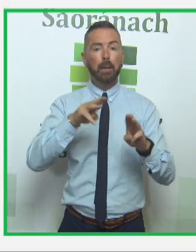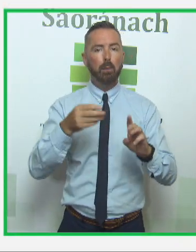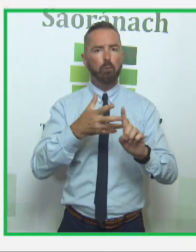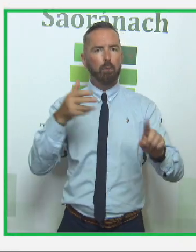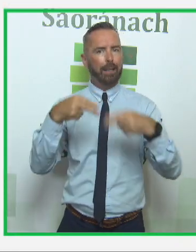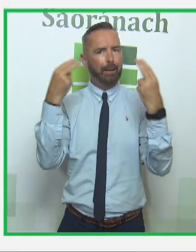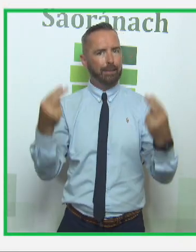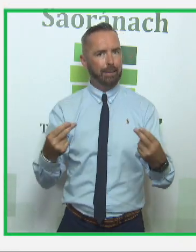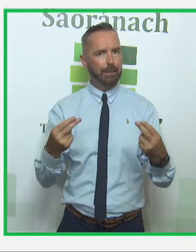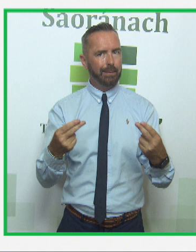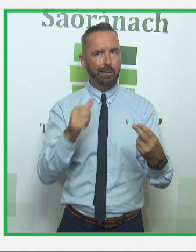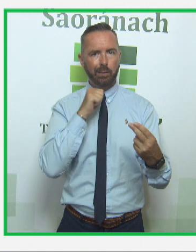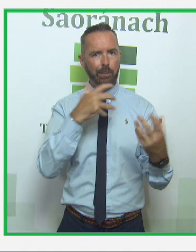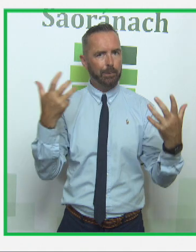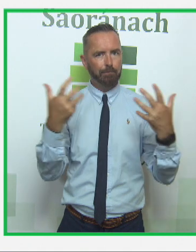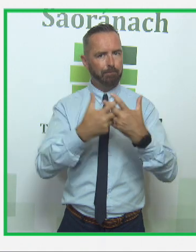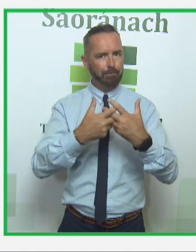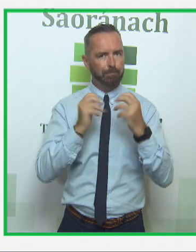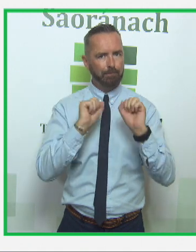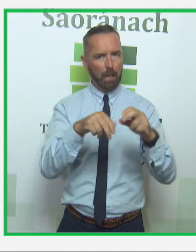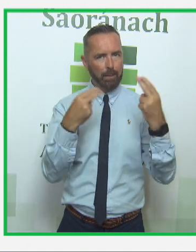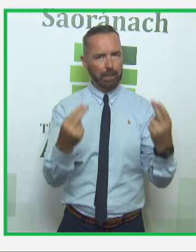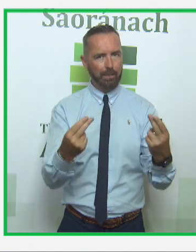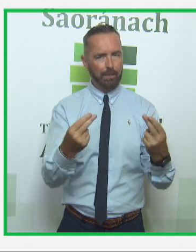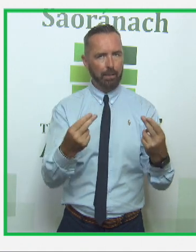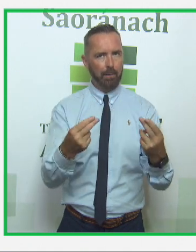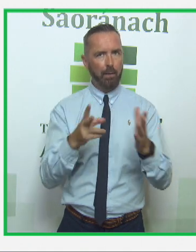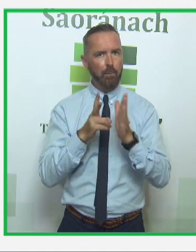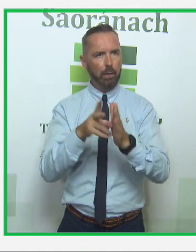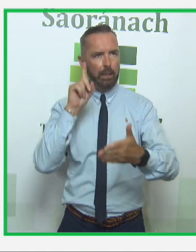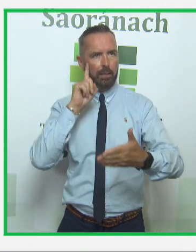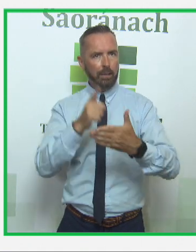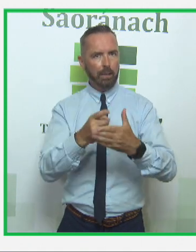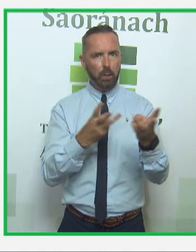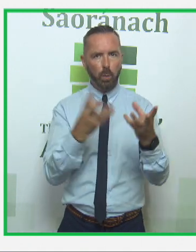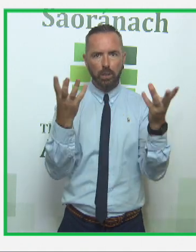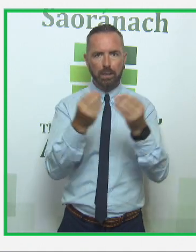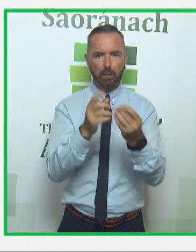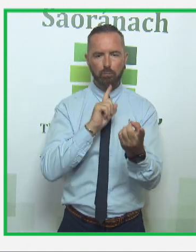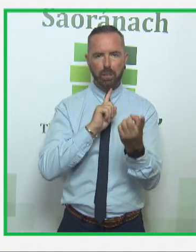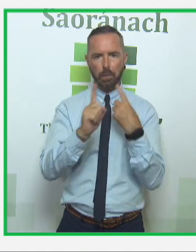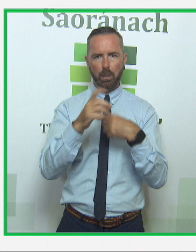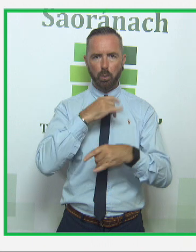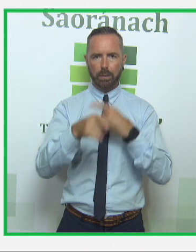needs that were not being met and deciding to come together to respond. So we're